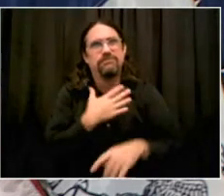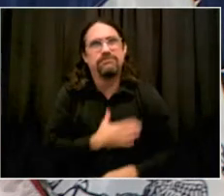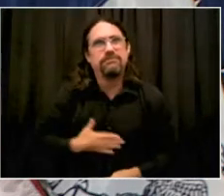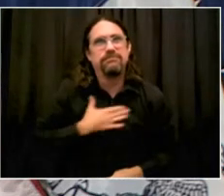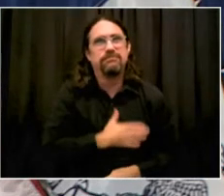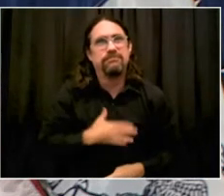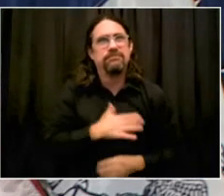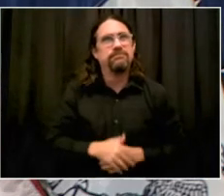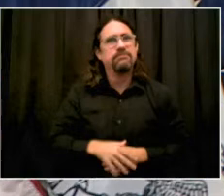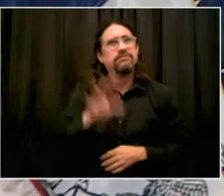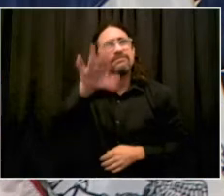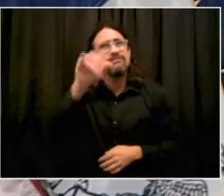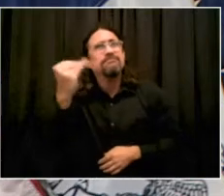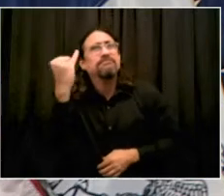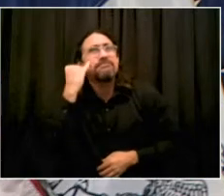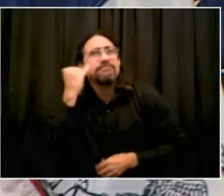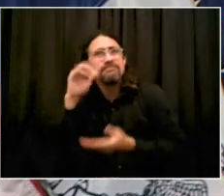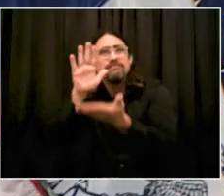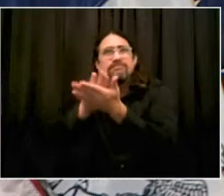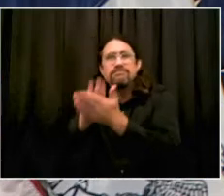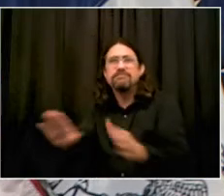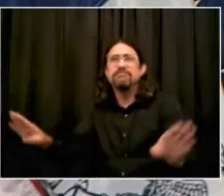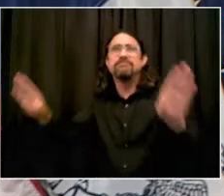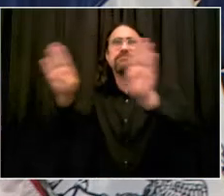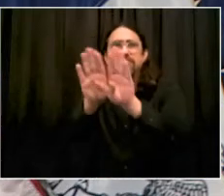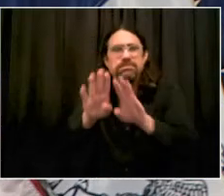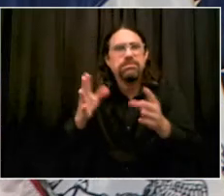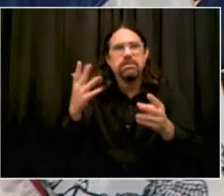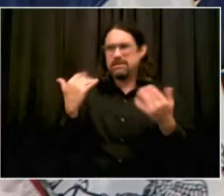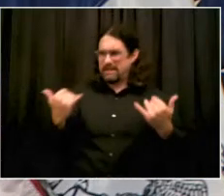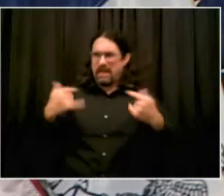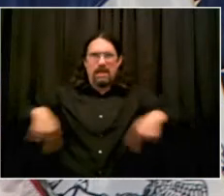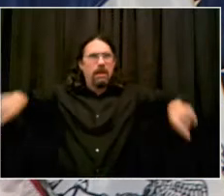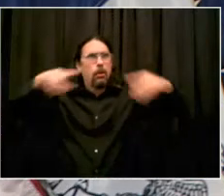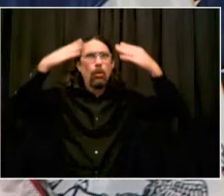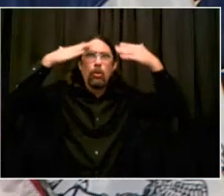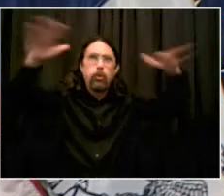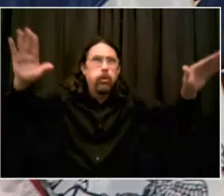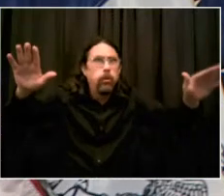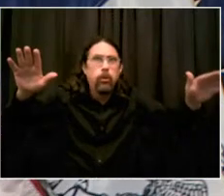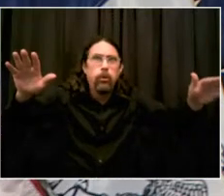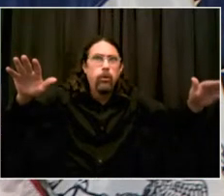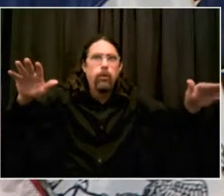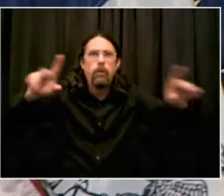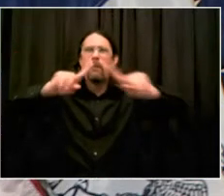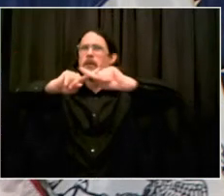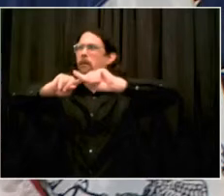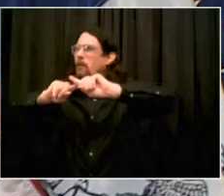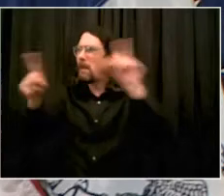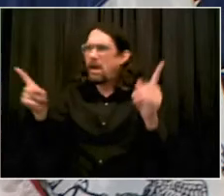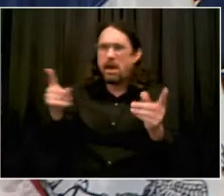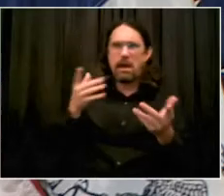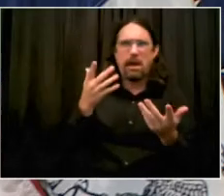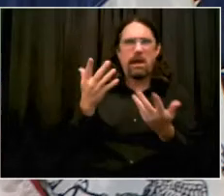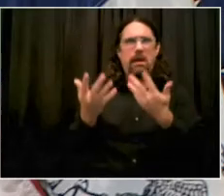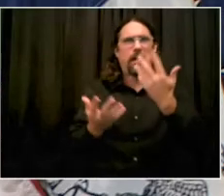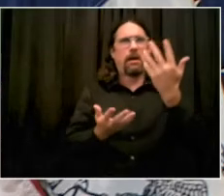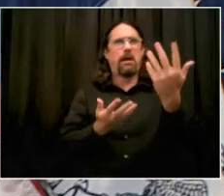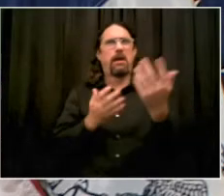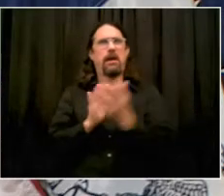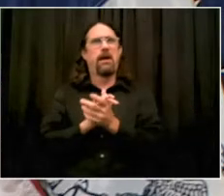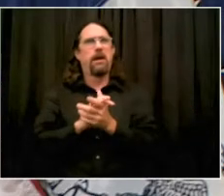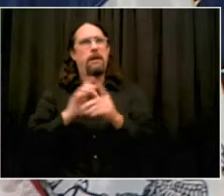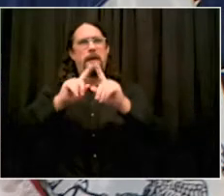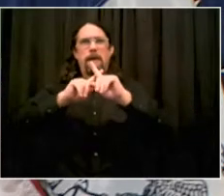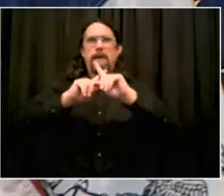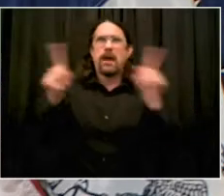not there yet with the rate. to close. I'm just wondering, is there a more exact